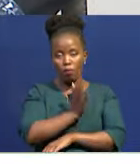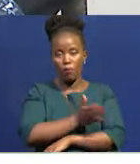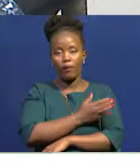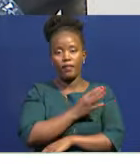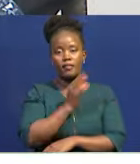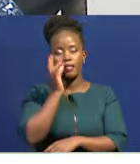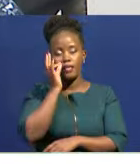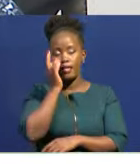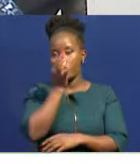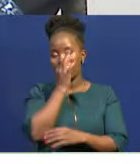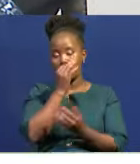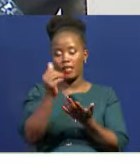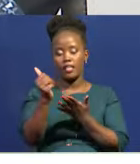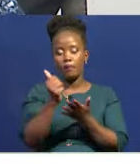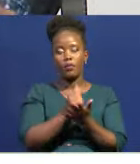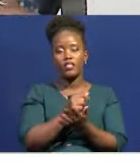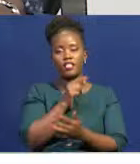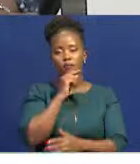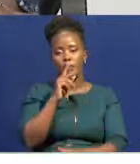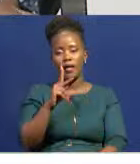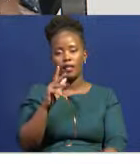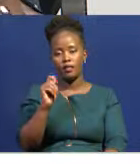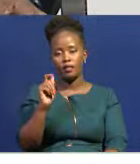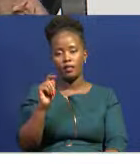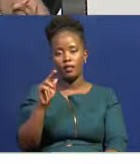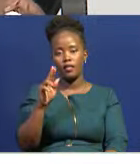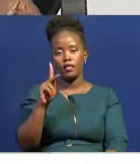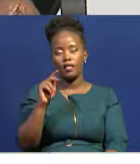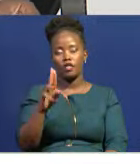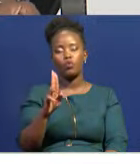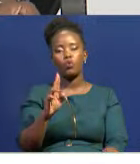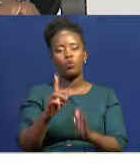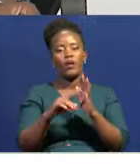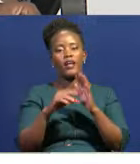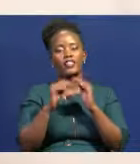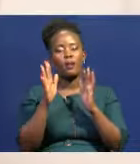the Minister for Water. Yeah, it is that story.